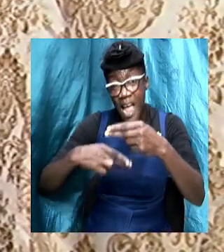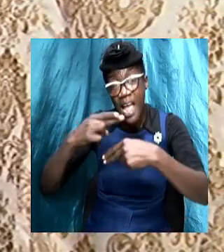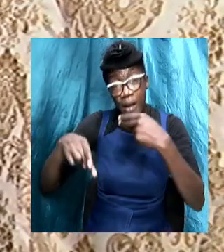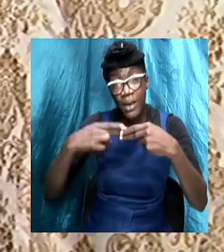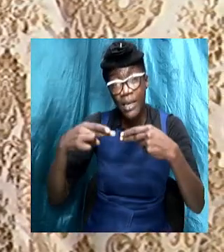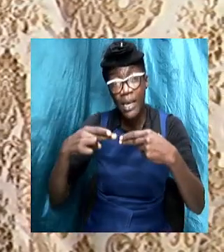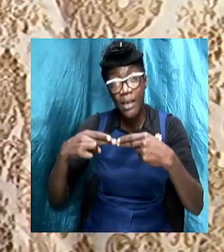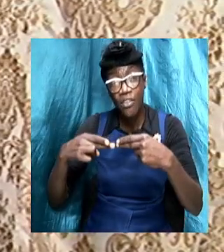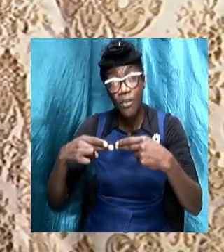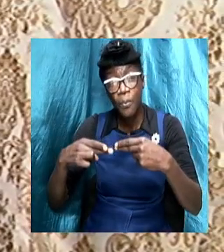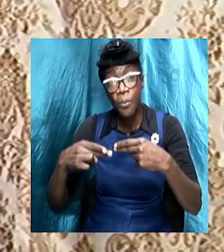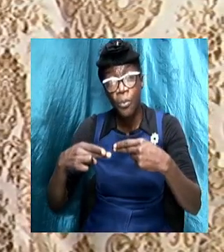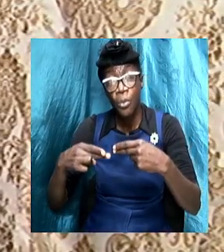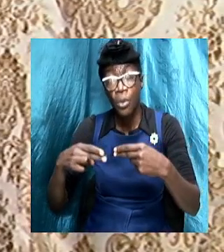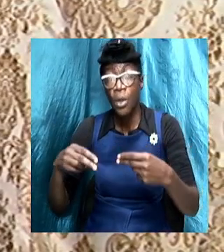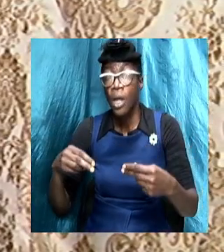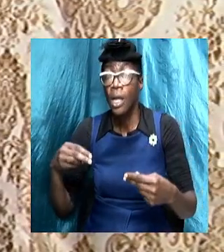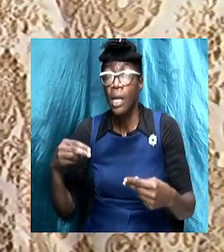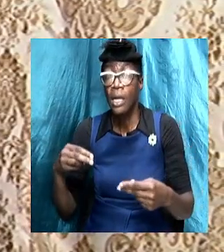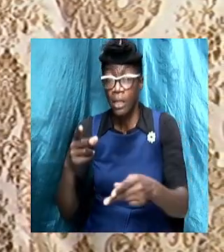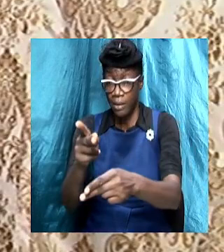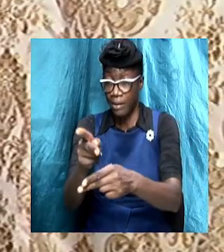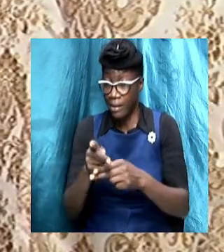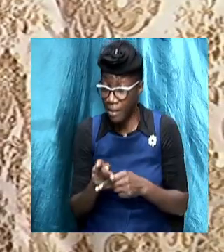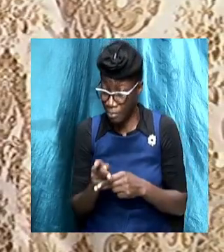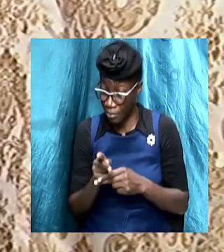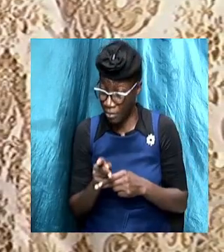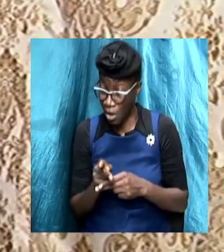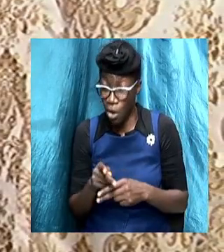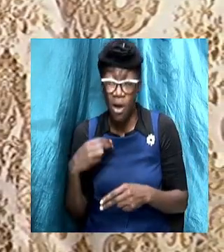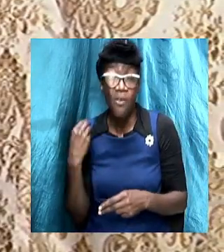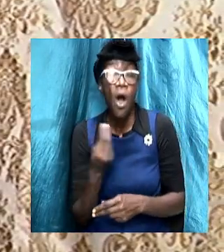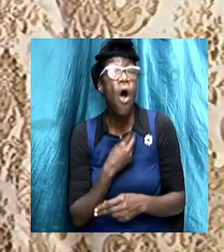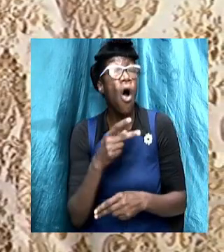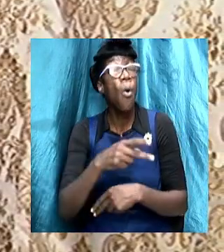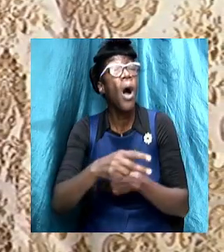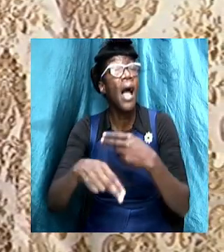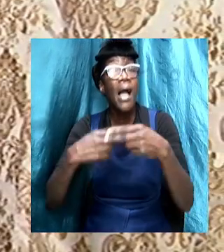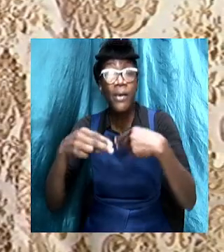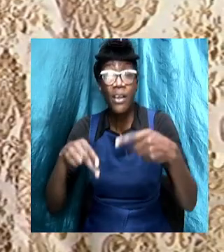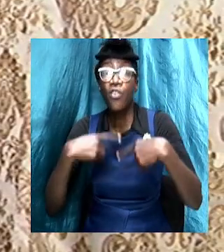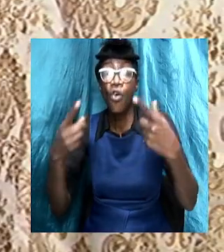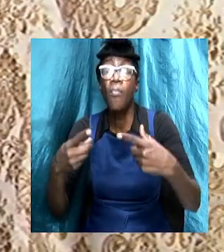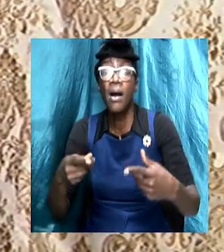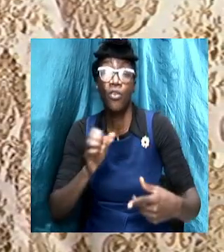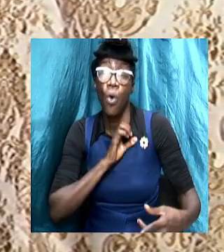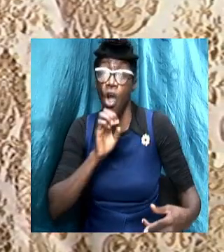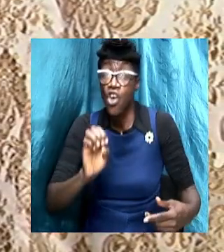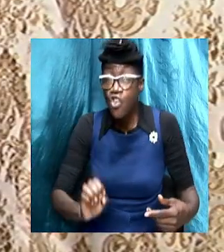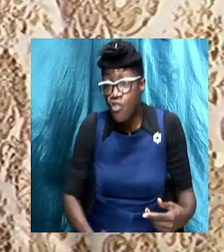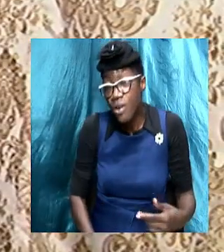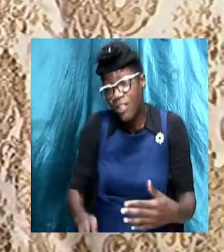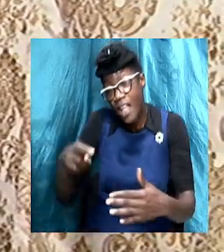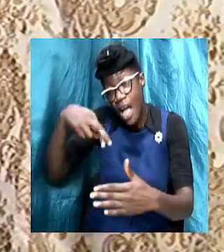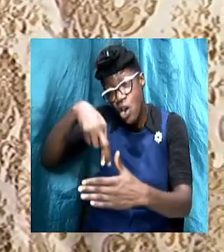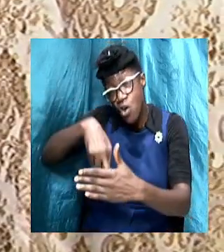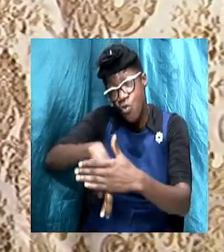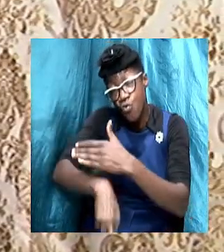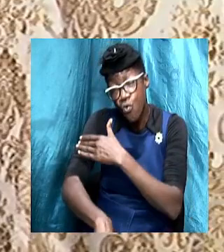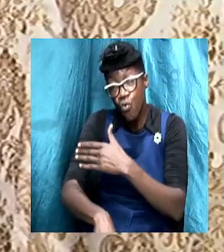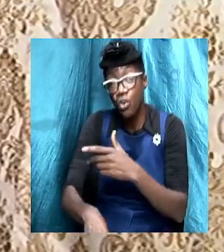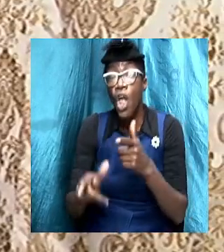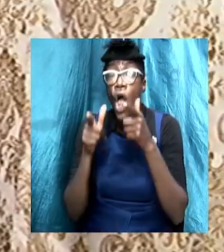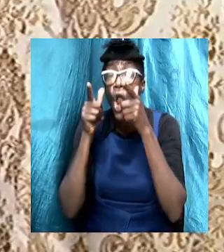to preserve our heritage, we have to go back to our Christian roots. We need to look back at what the scriptures is